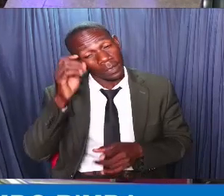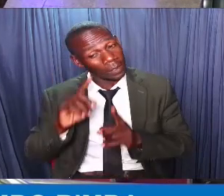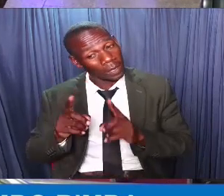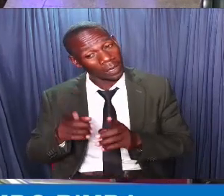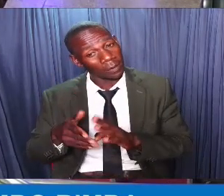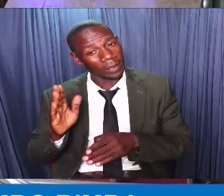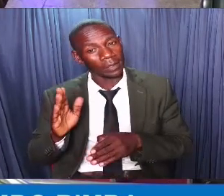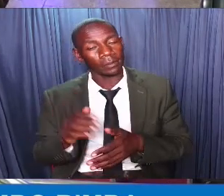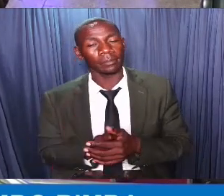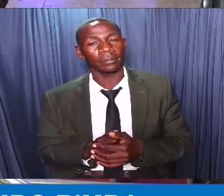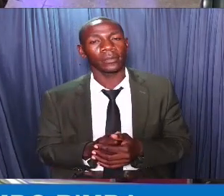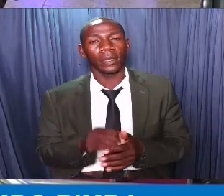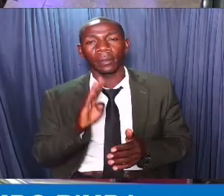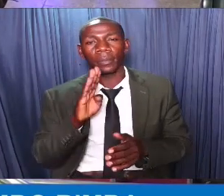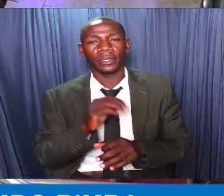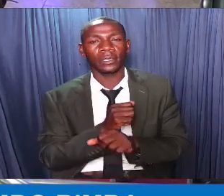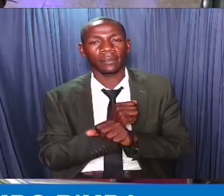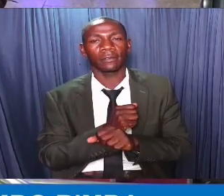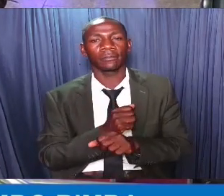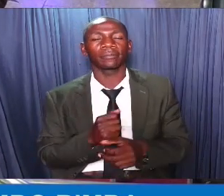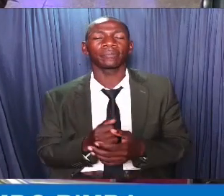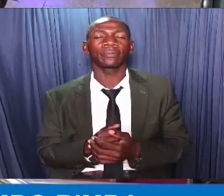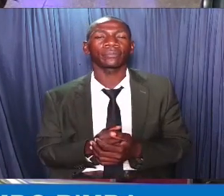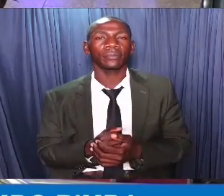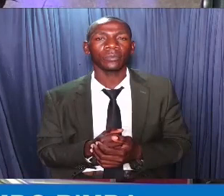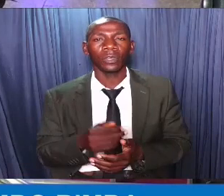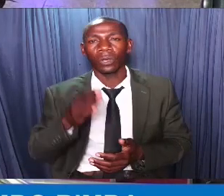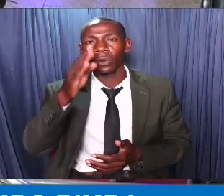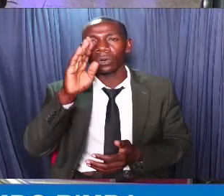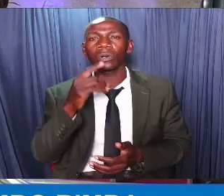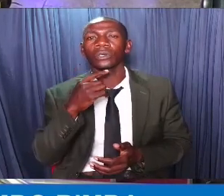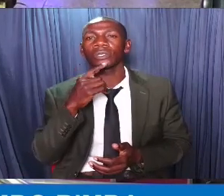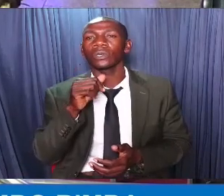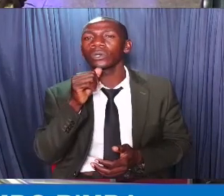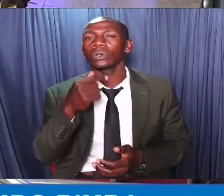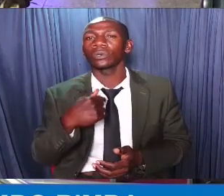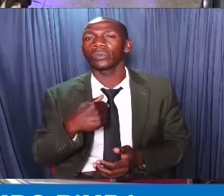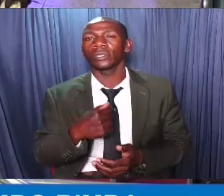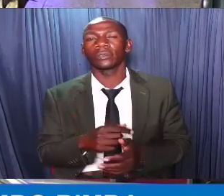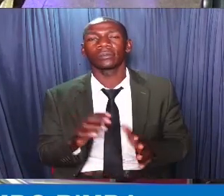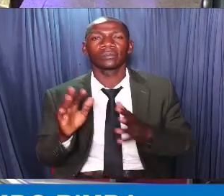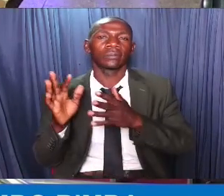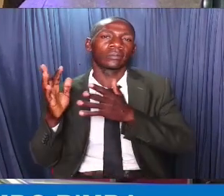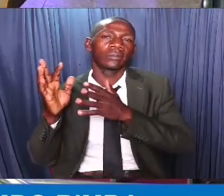Kimbieni. Flee away. Muwe salamu. That you may be safe. Ni Mungu anasema si mimi. It's God saying, not me.